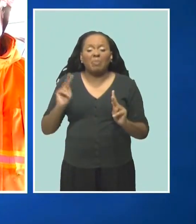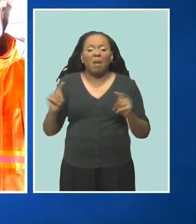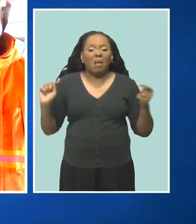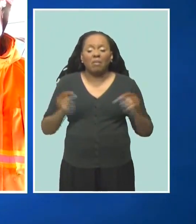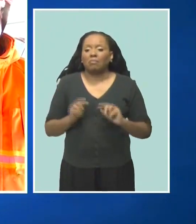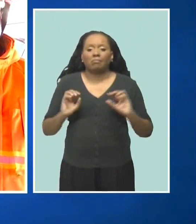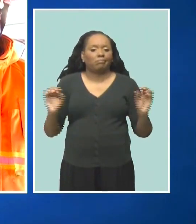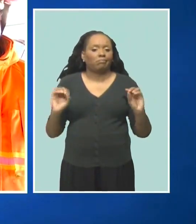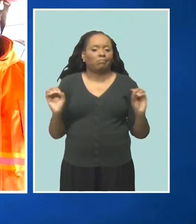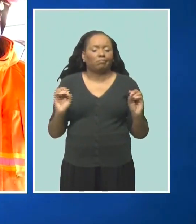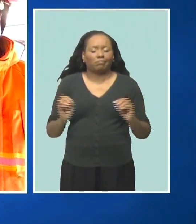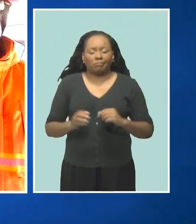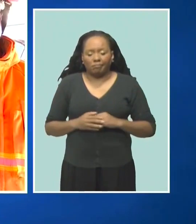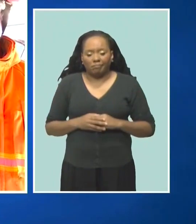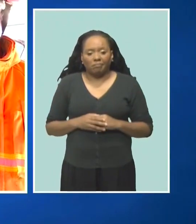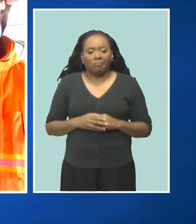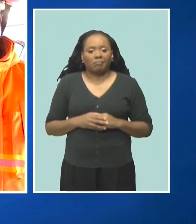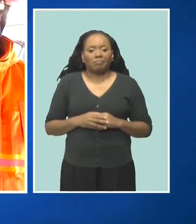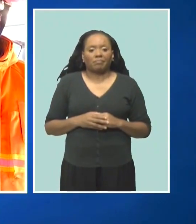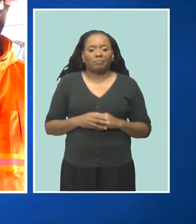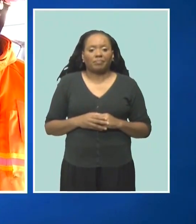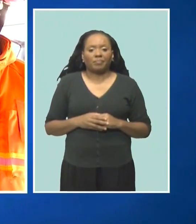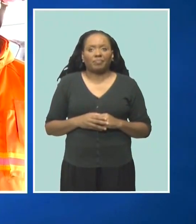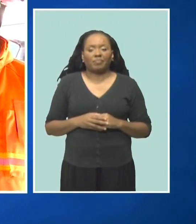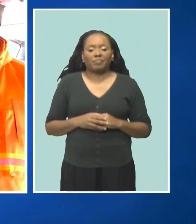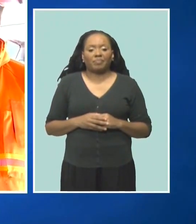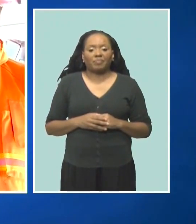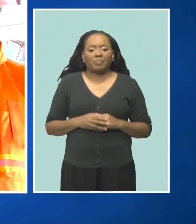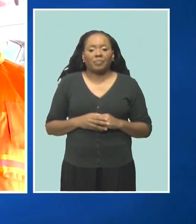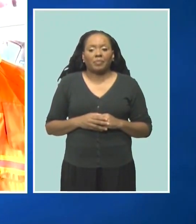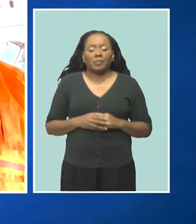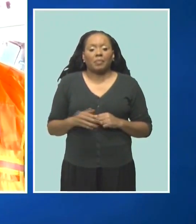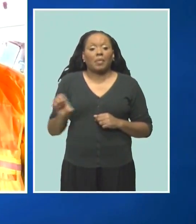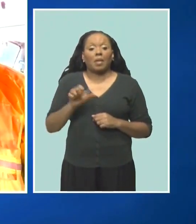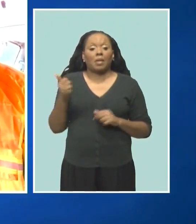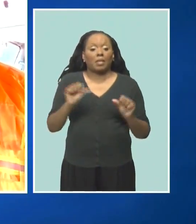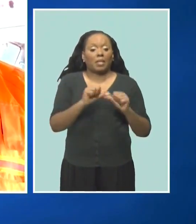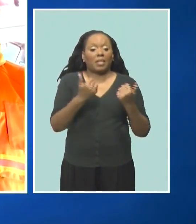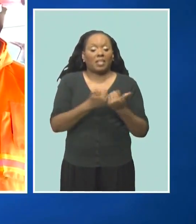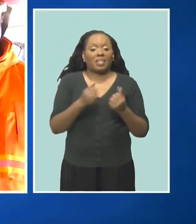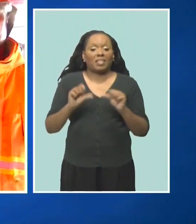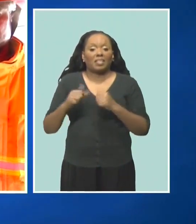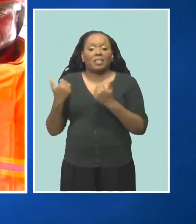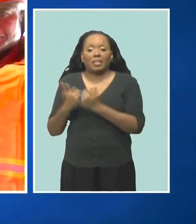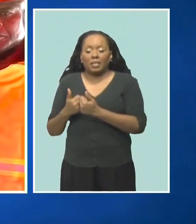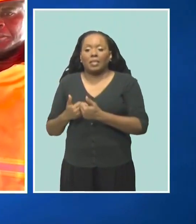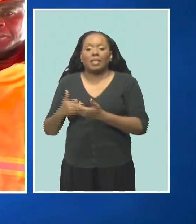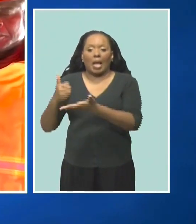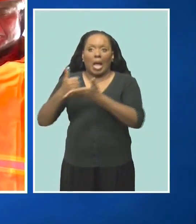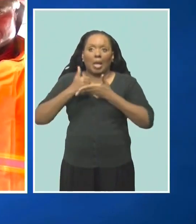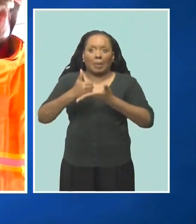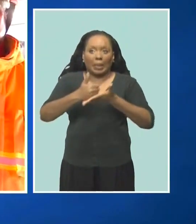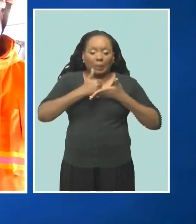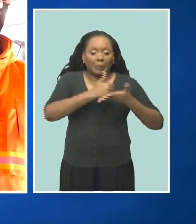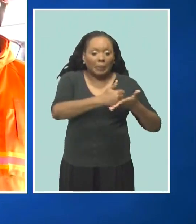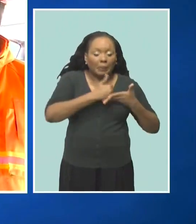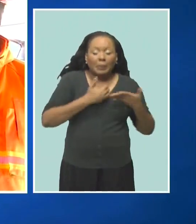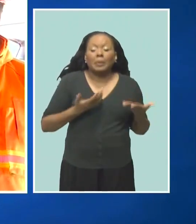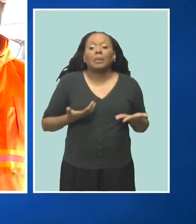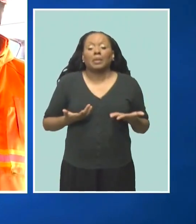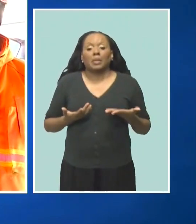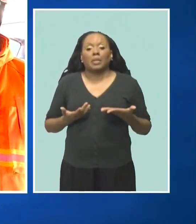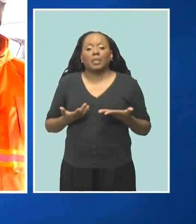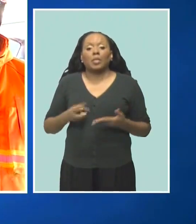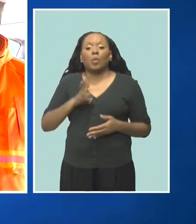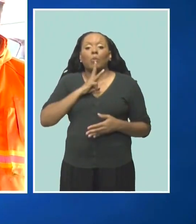injured. Currently we have some assistance from a number of agencies, the Barbados Water Authority, their tanker, because we have a